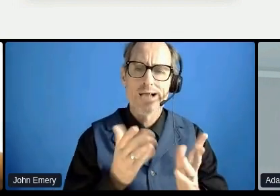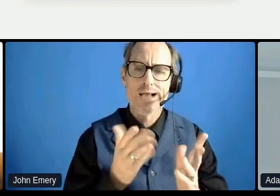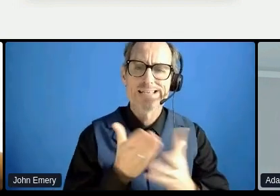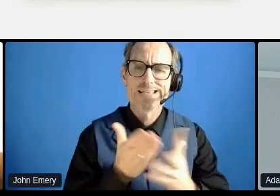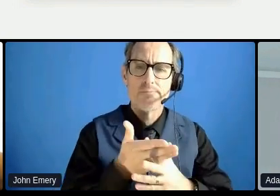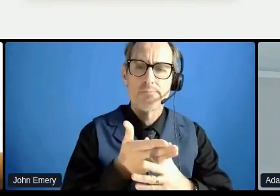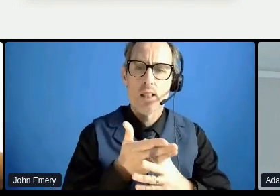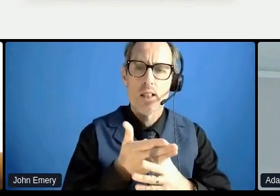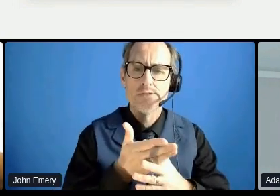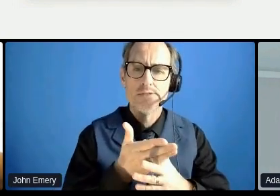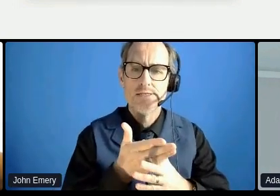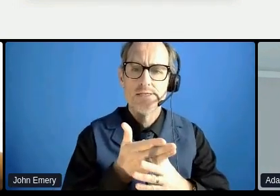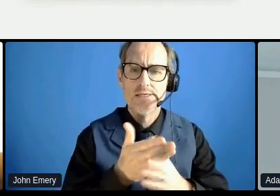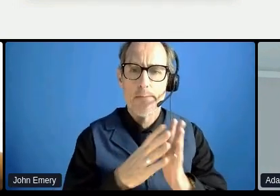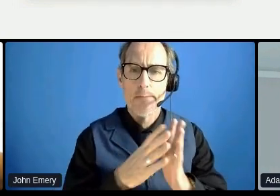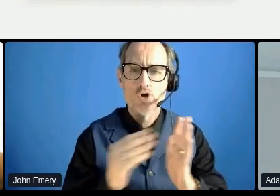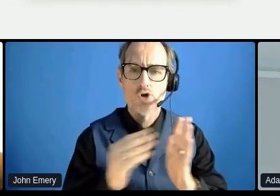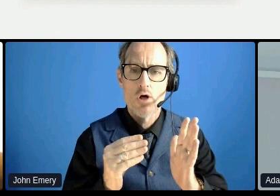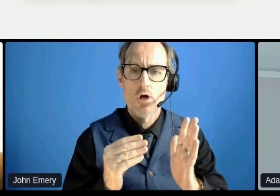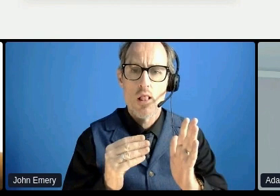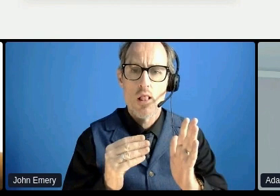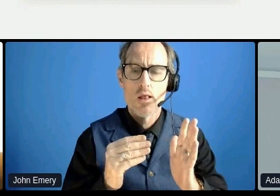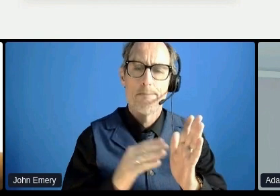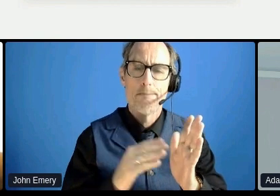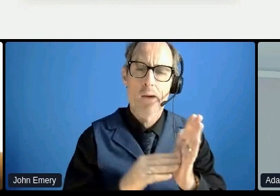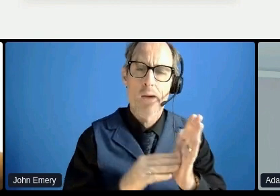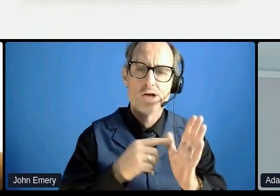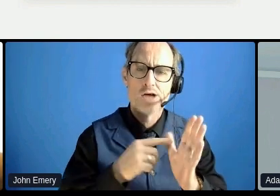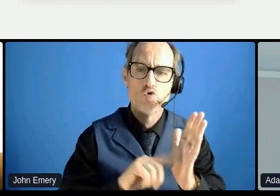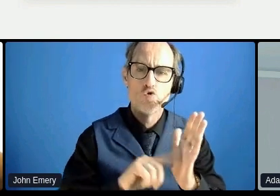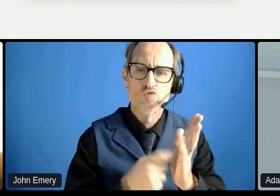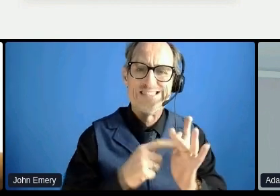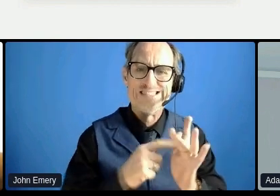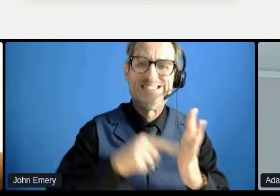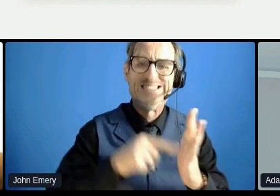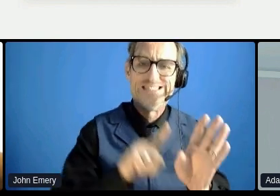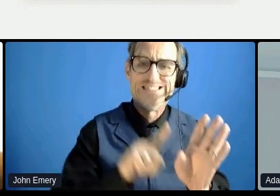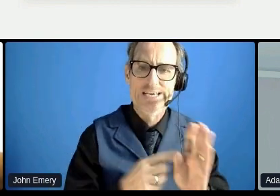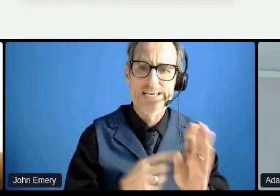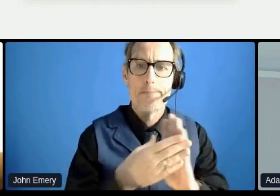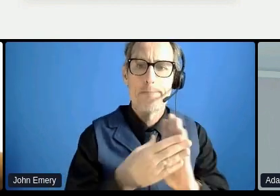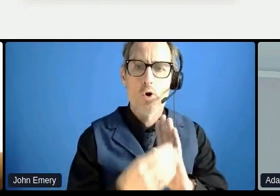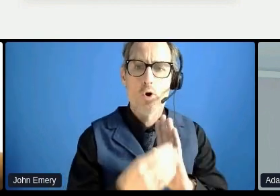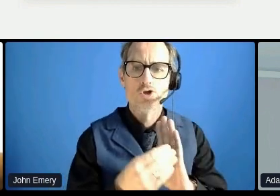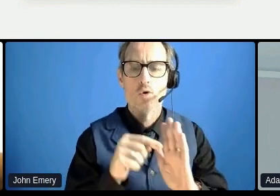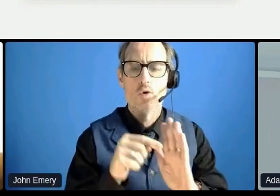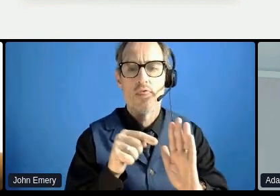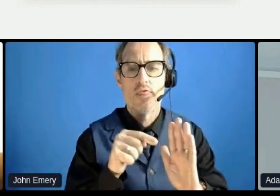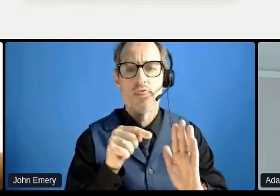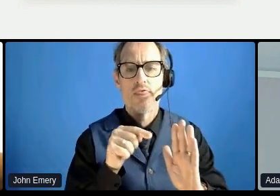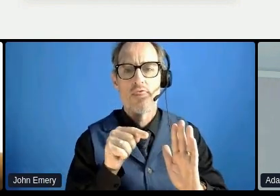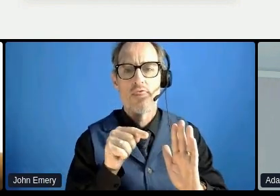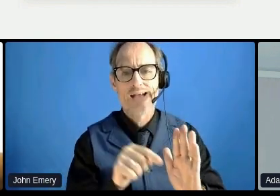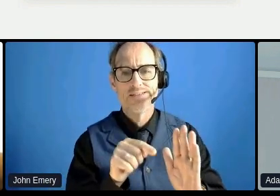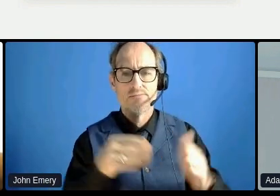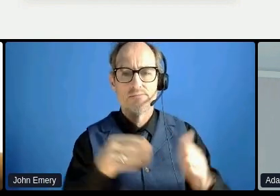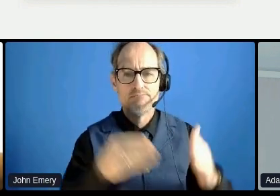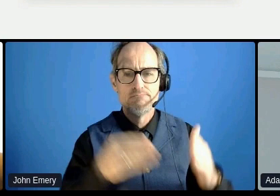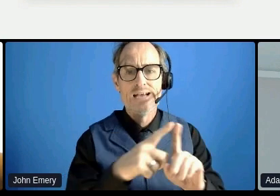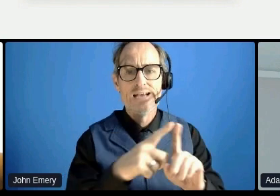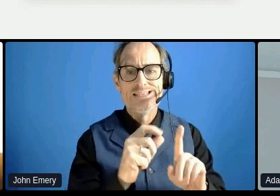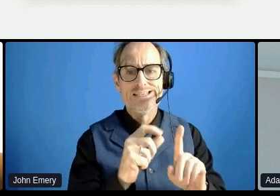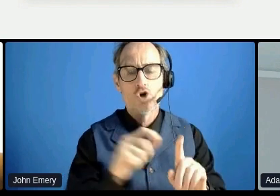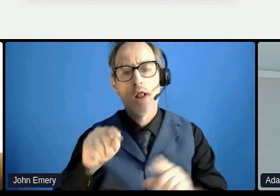where the digital accessibility maturity model focuses on your digital content. The gap analysis focuses more on